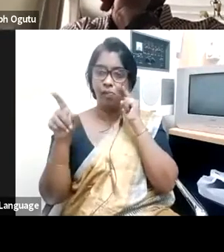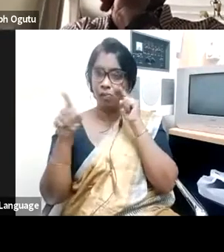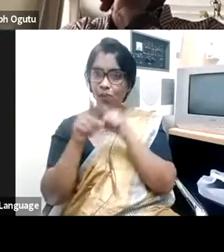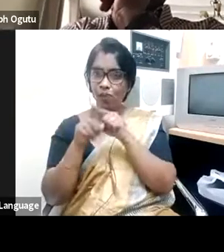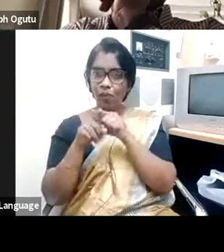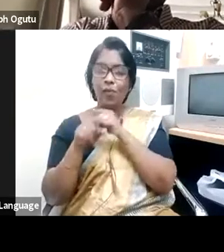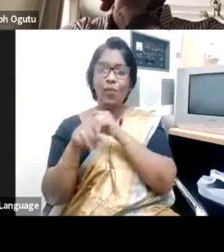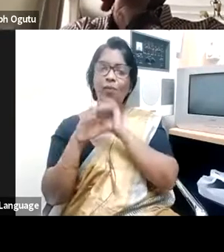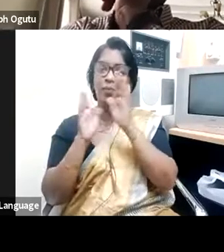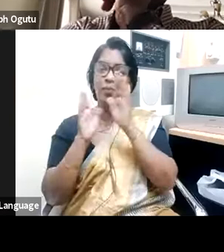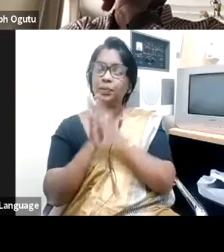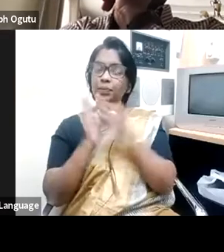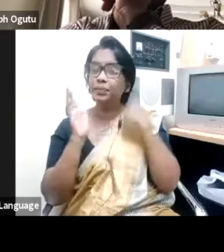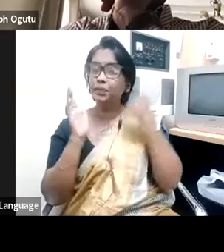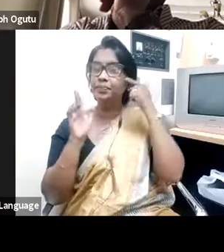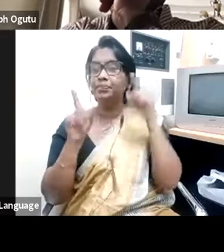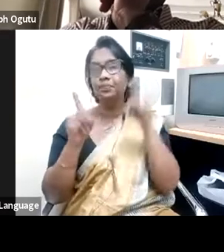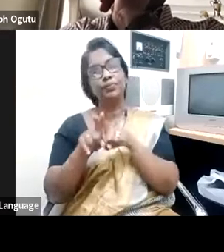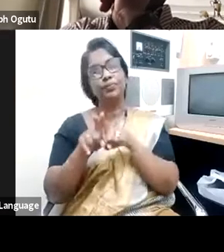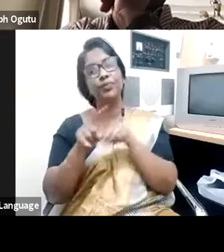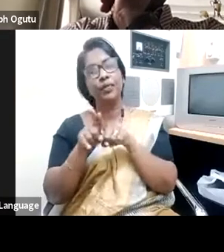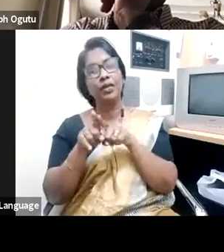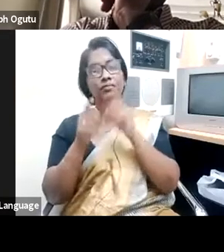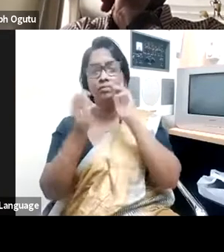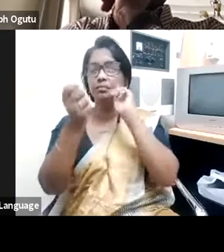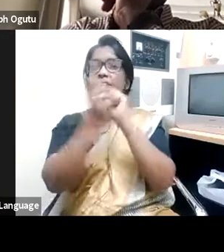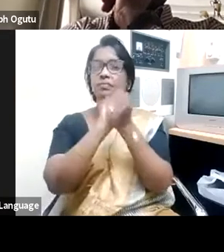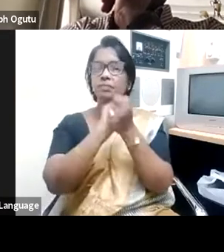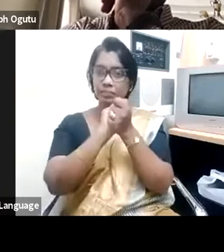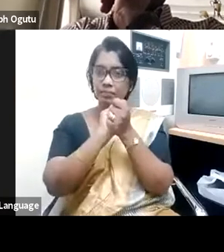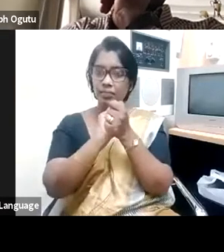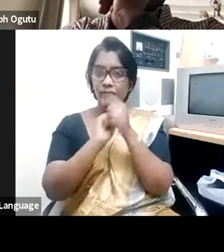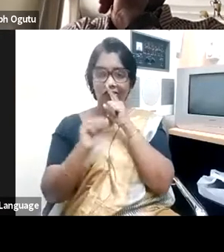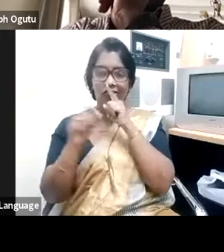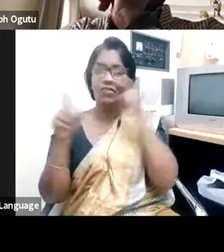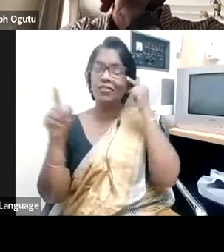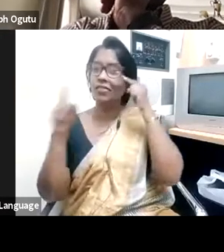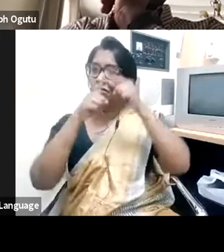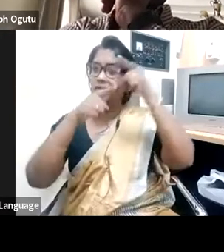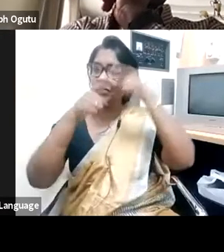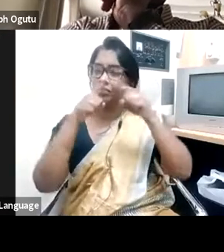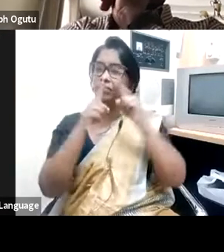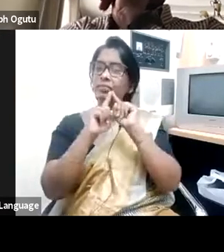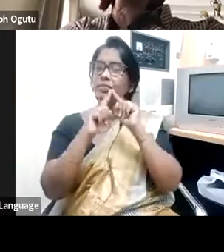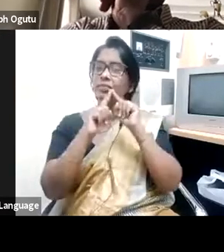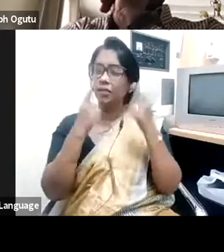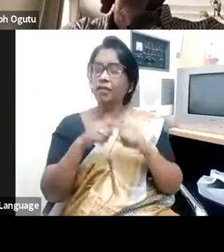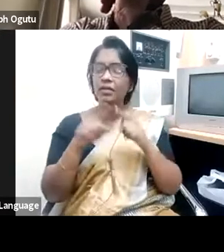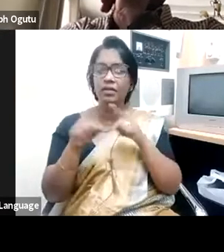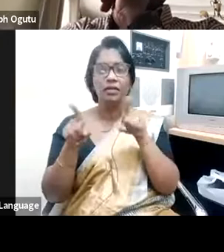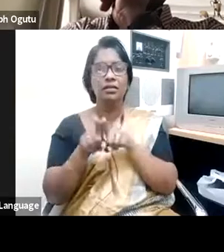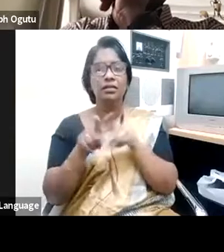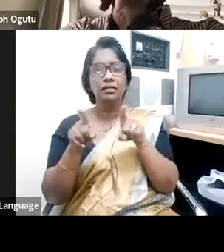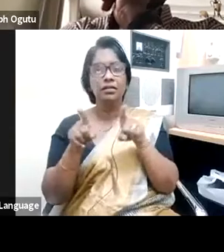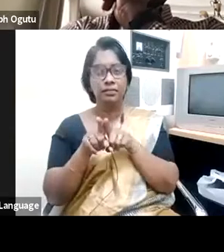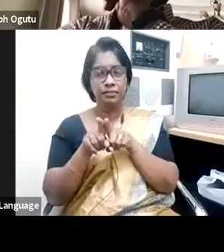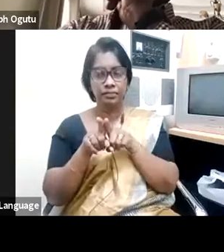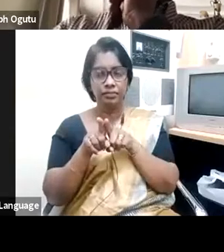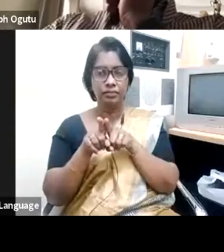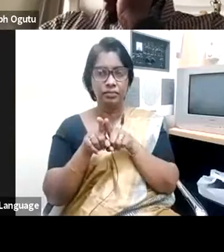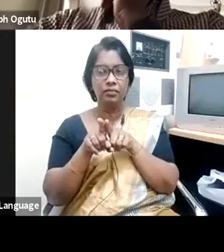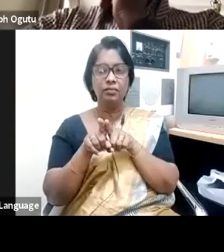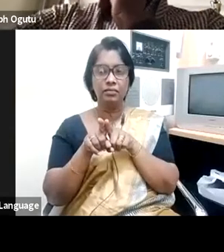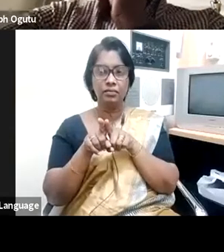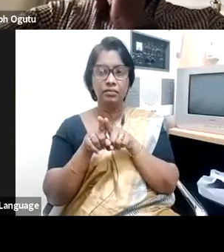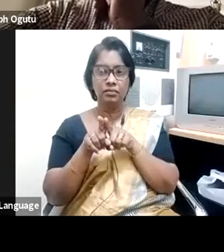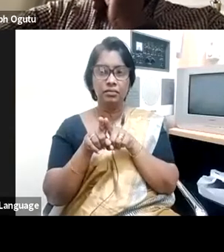be interdisciplinary work cultures. And of course, regulatory frameworks as well. So if we kind of focus on all